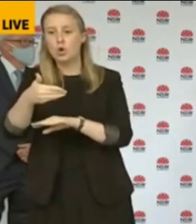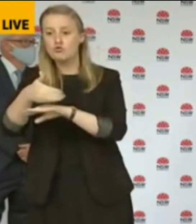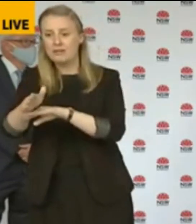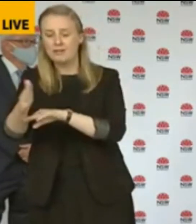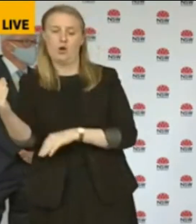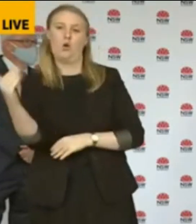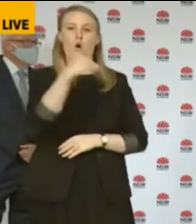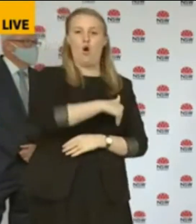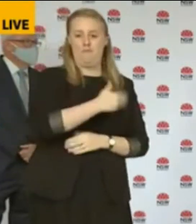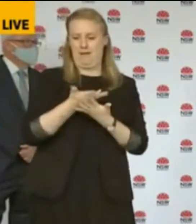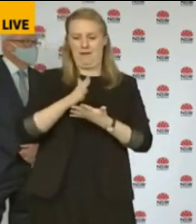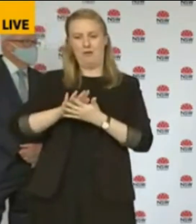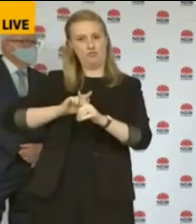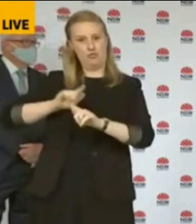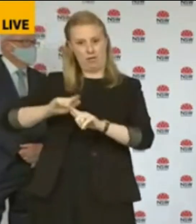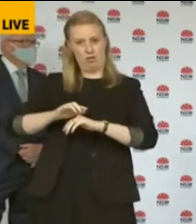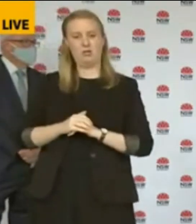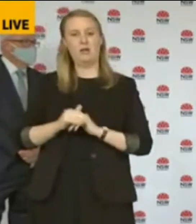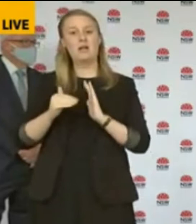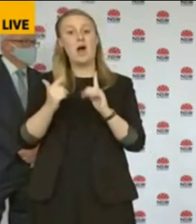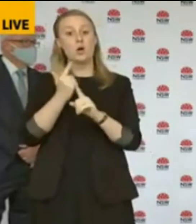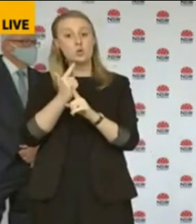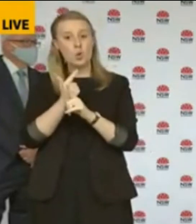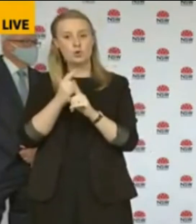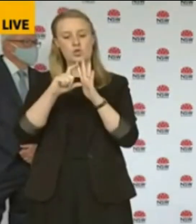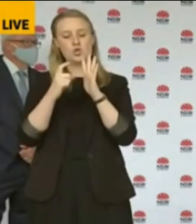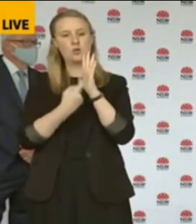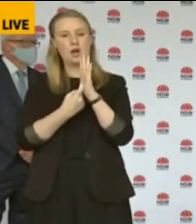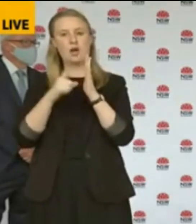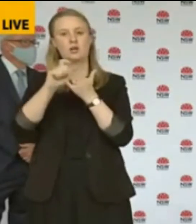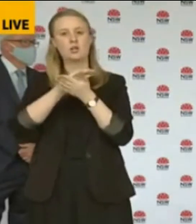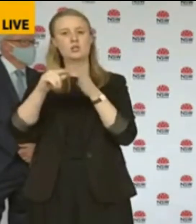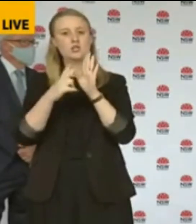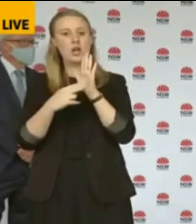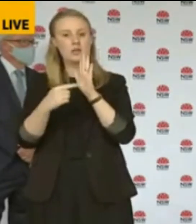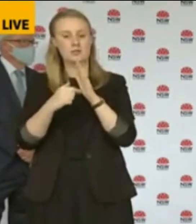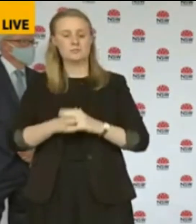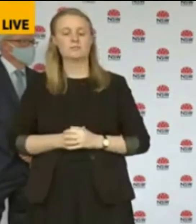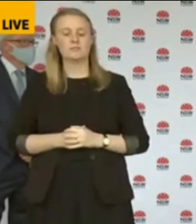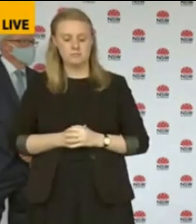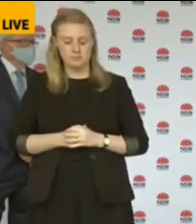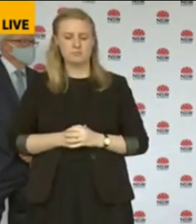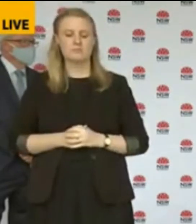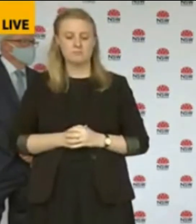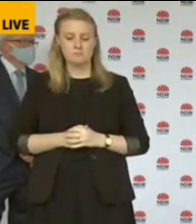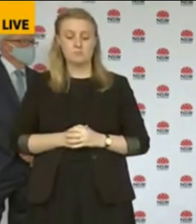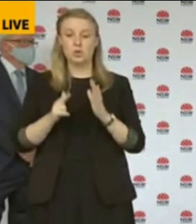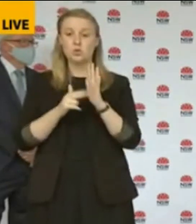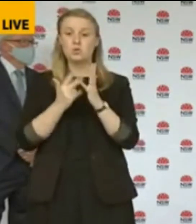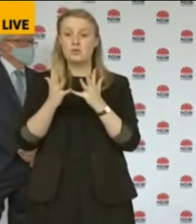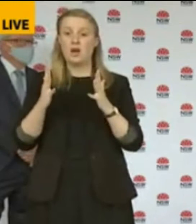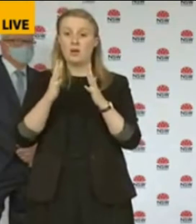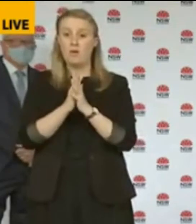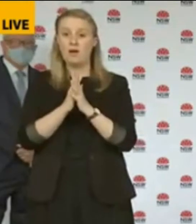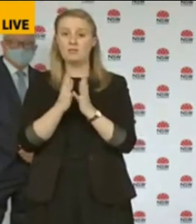safe way. So with that, I'll ask Dr. Kerry Chant. So New South Wales recorded 4 new locally acquired